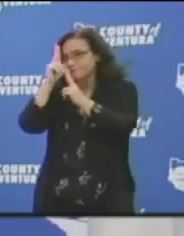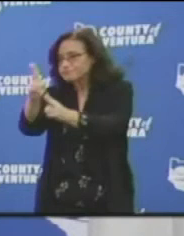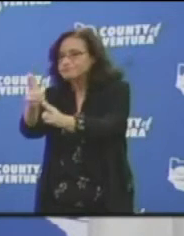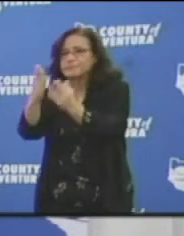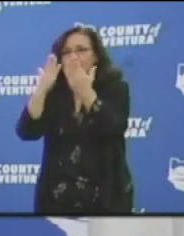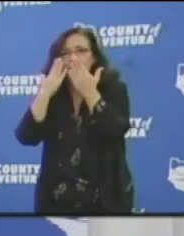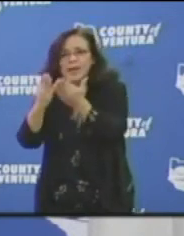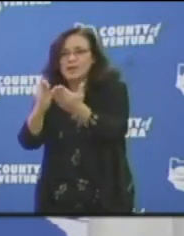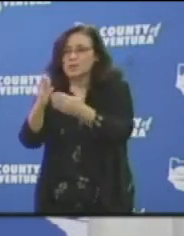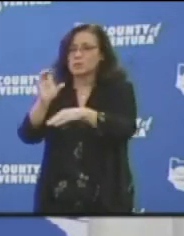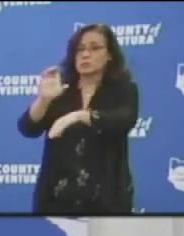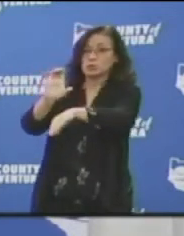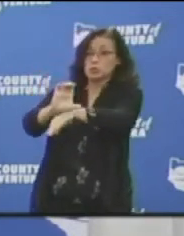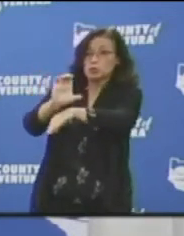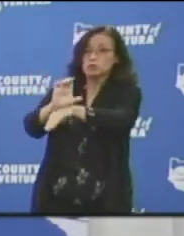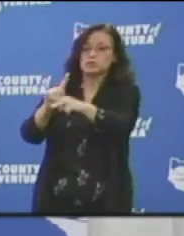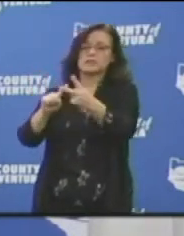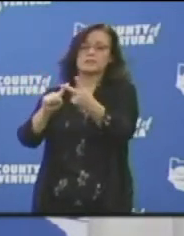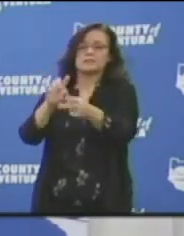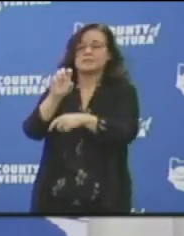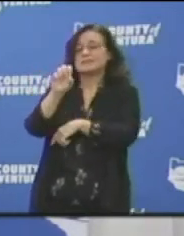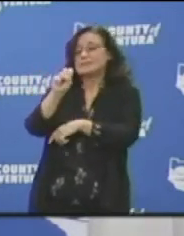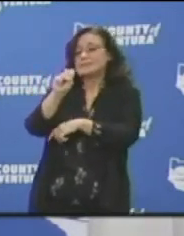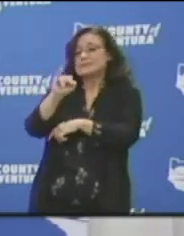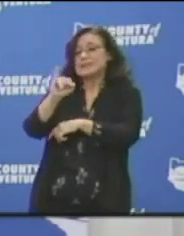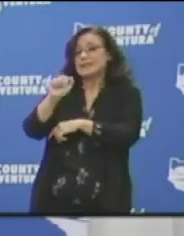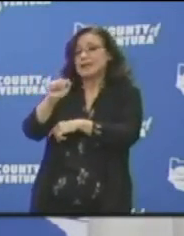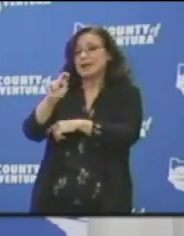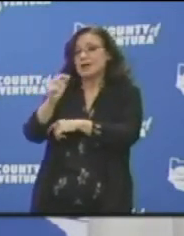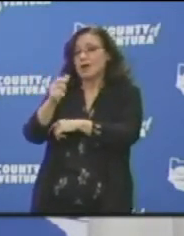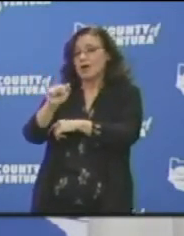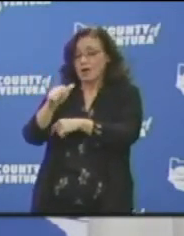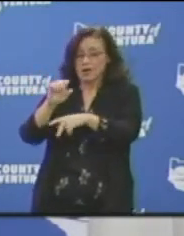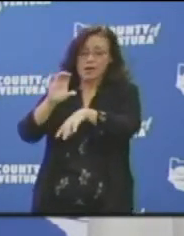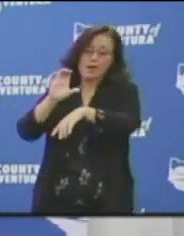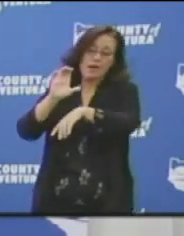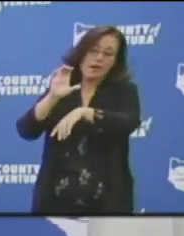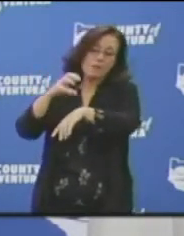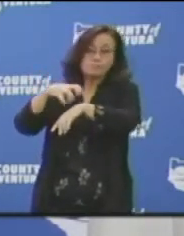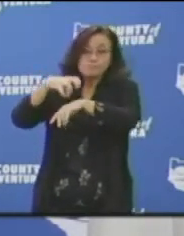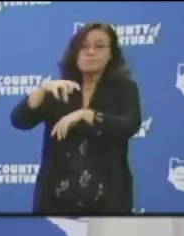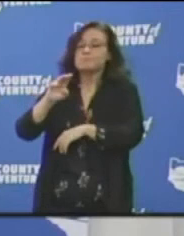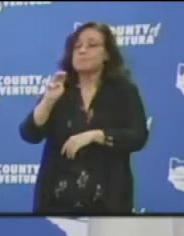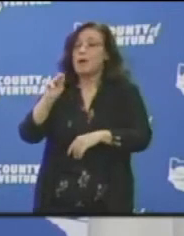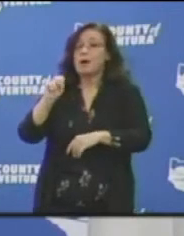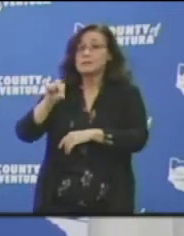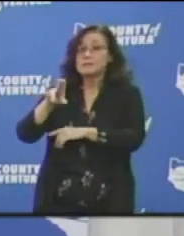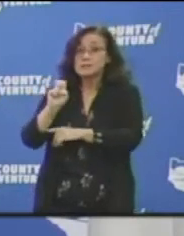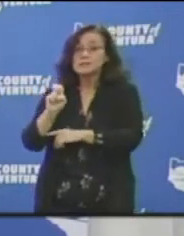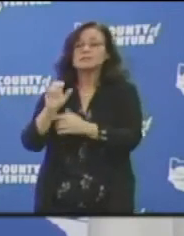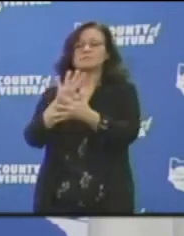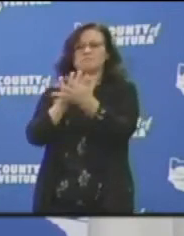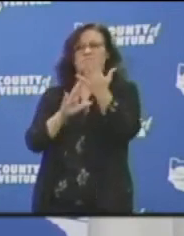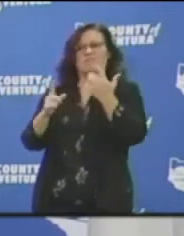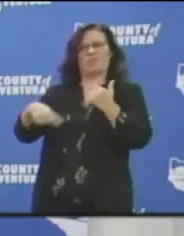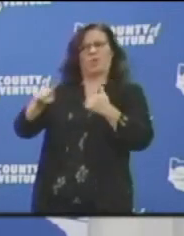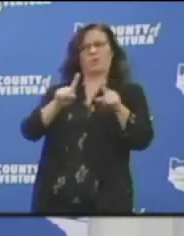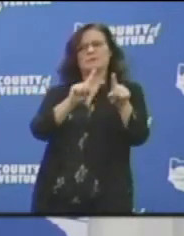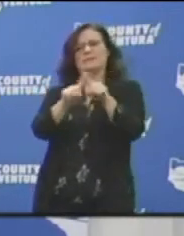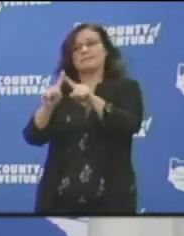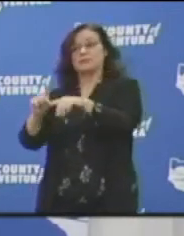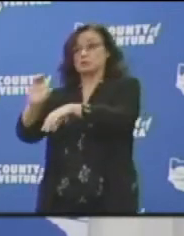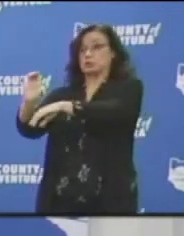stepped up to help our vulnerable populations who are made even more vulnerable because